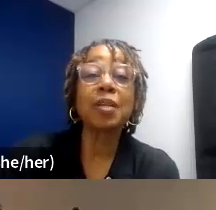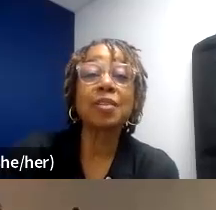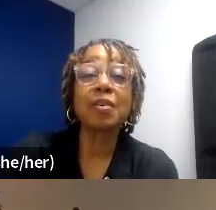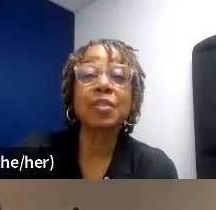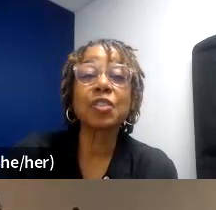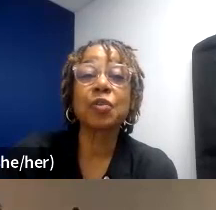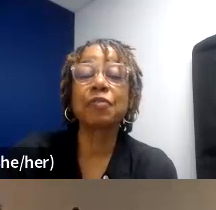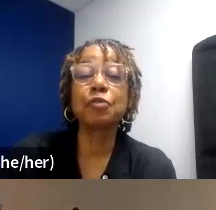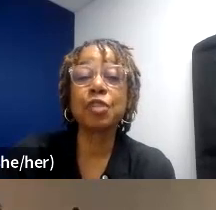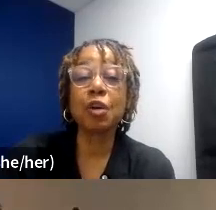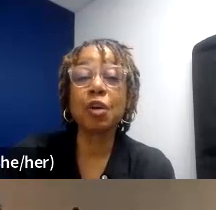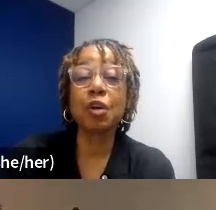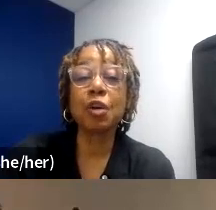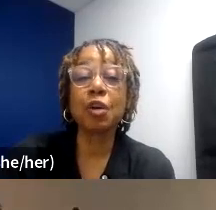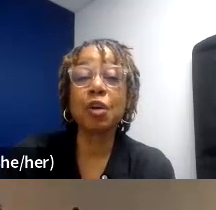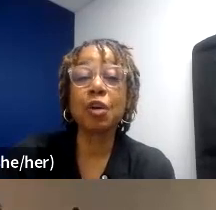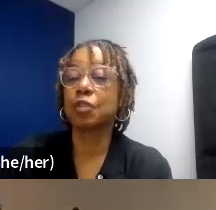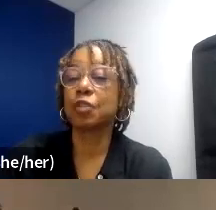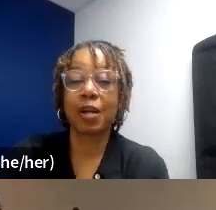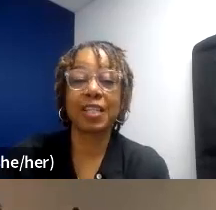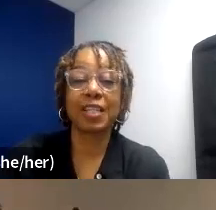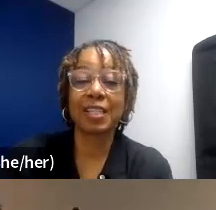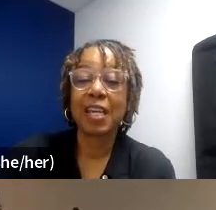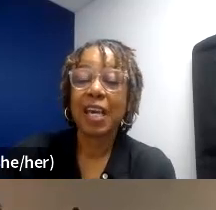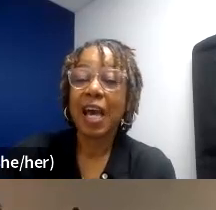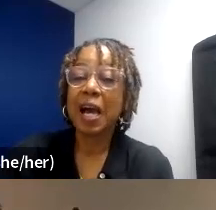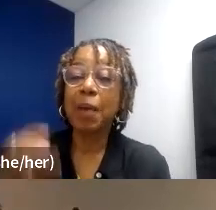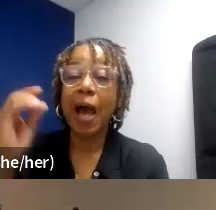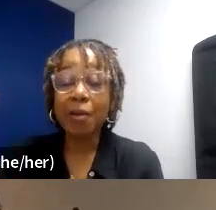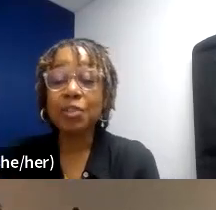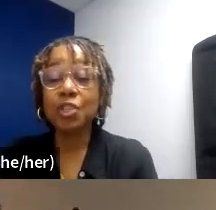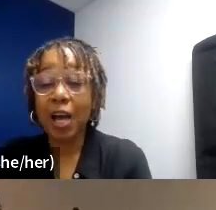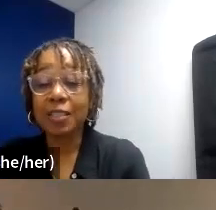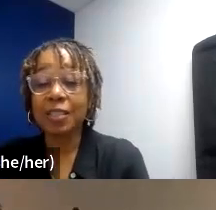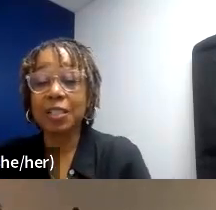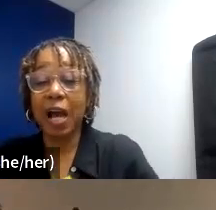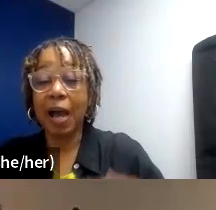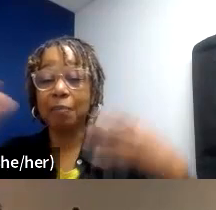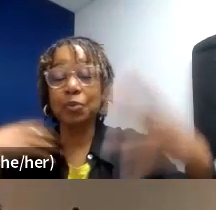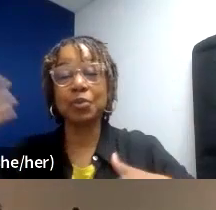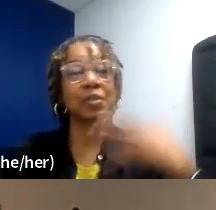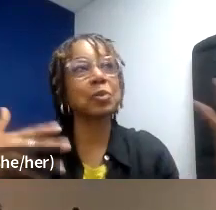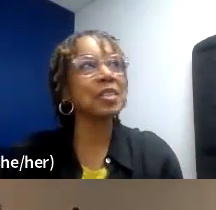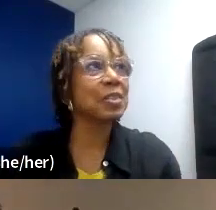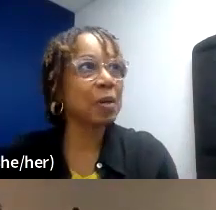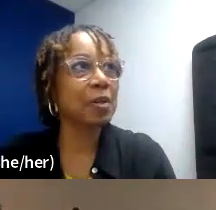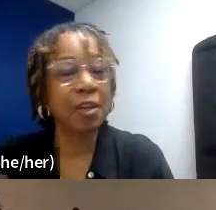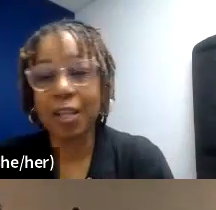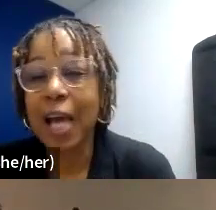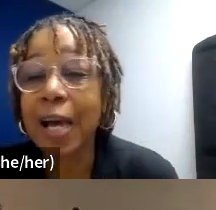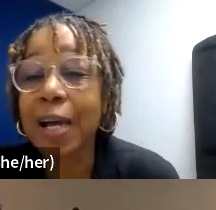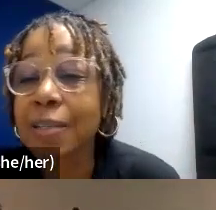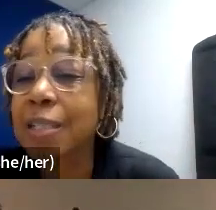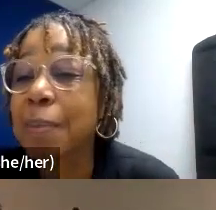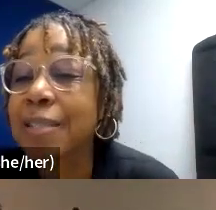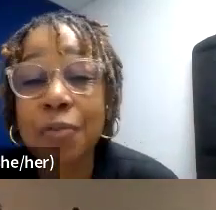And you know what, y'all? So if you don't know who the Reunion Project is, I was shocked. I'm doing this webinar, y'all,